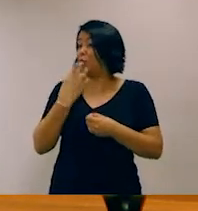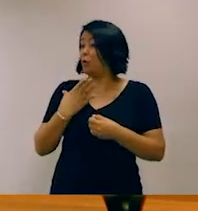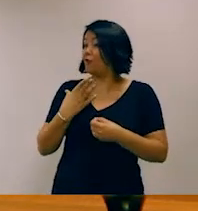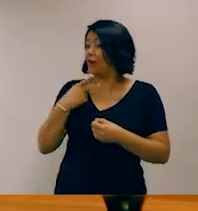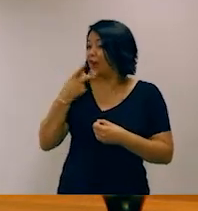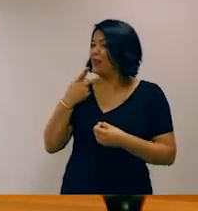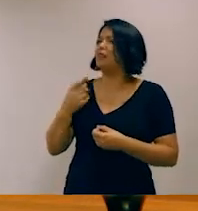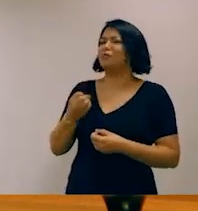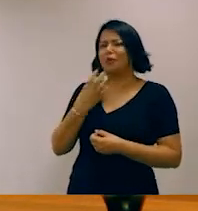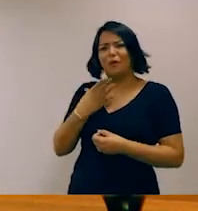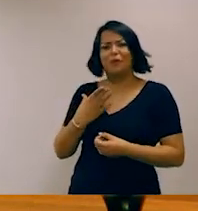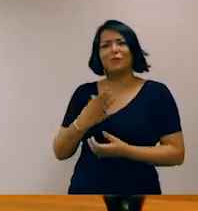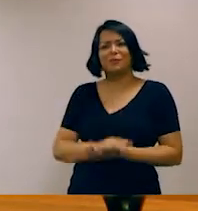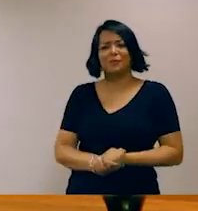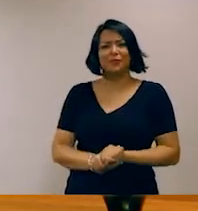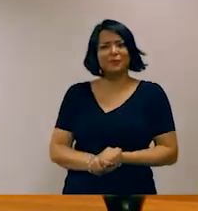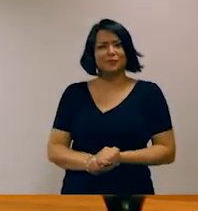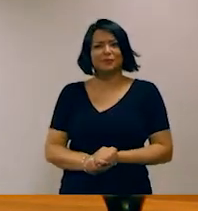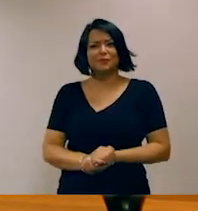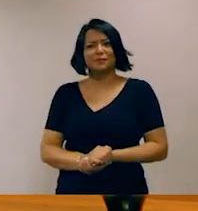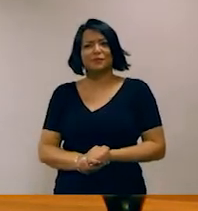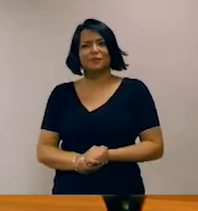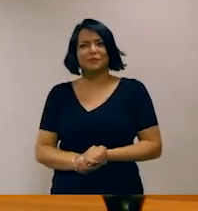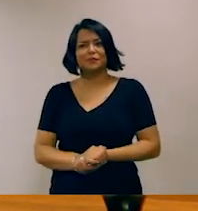they are really impressed with the results, and